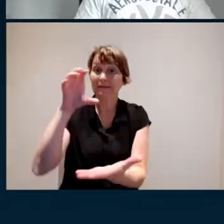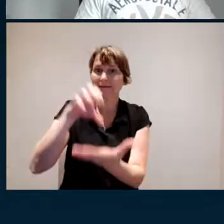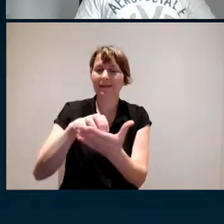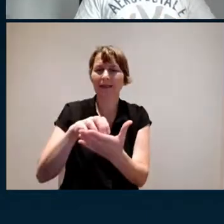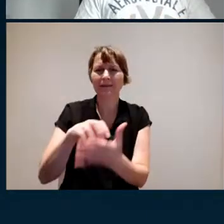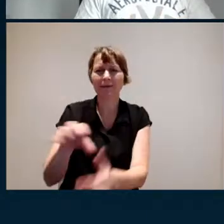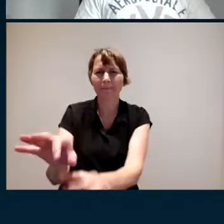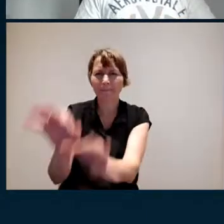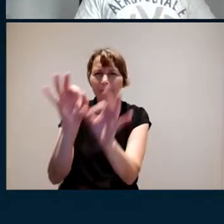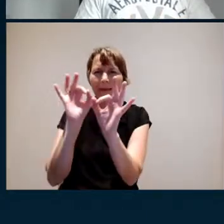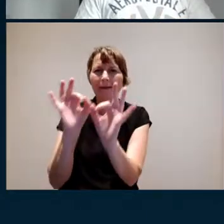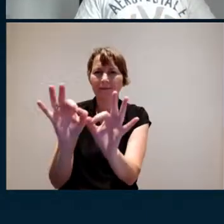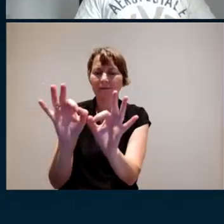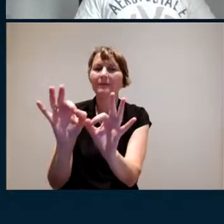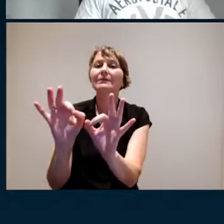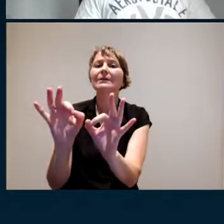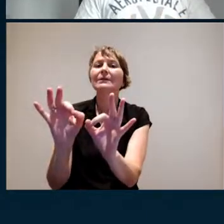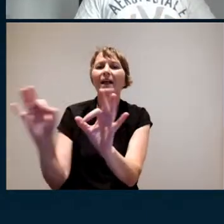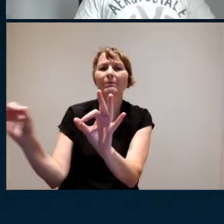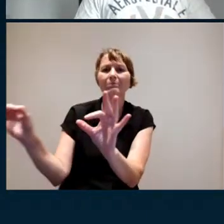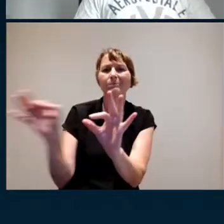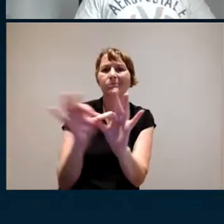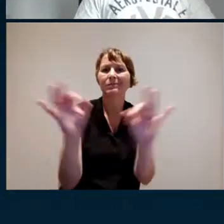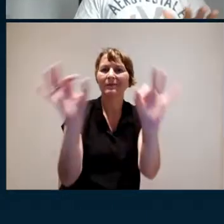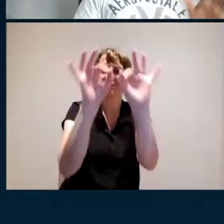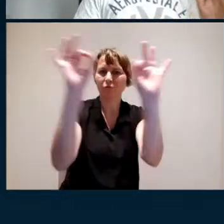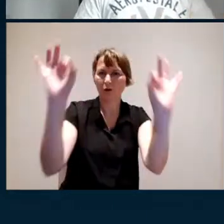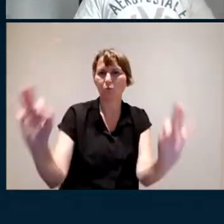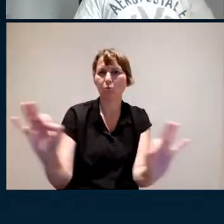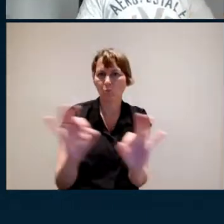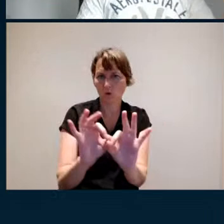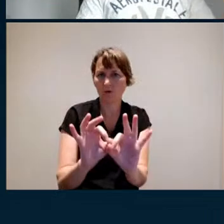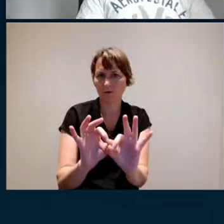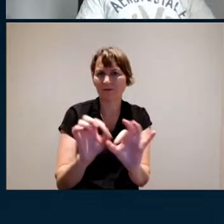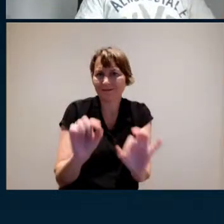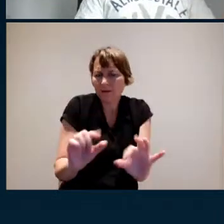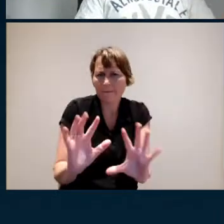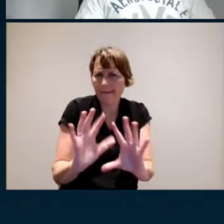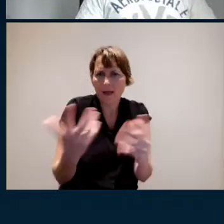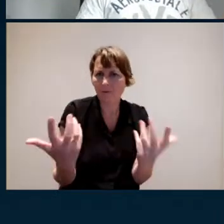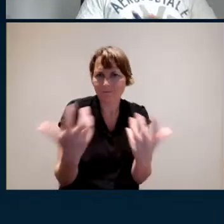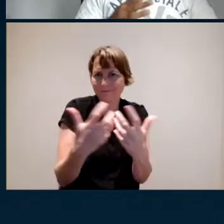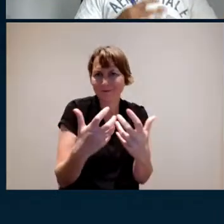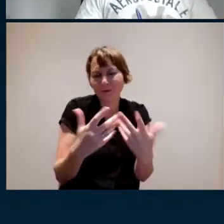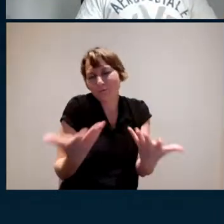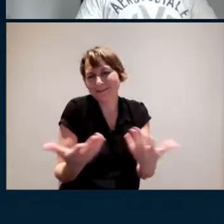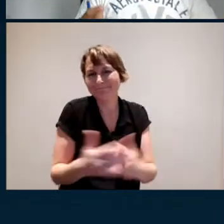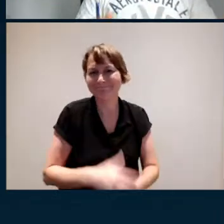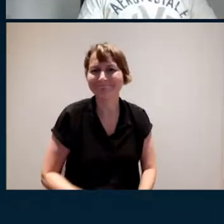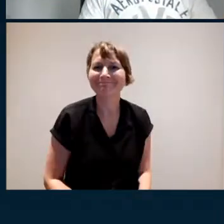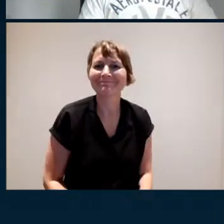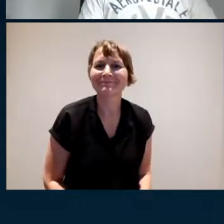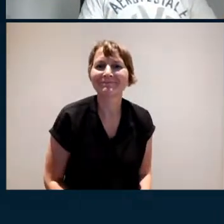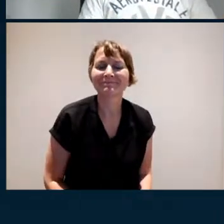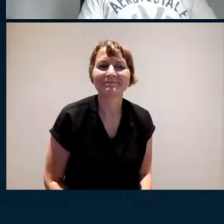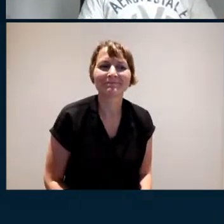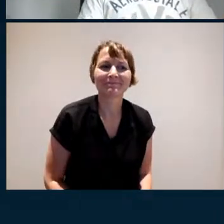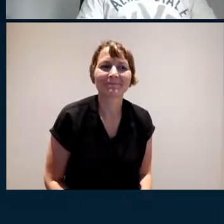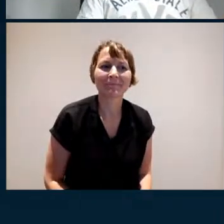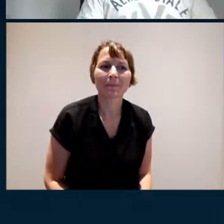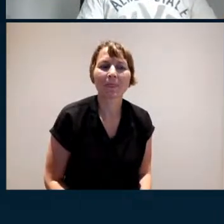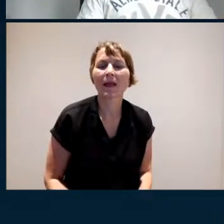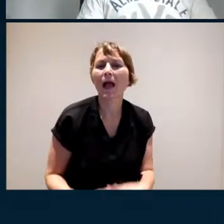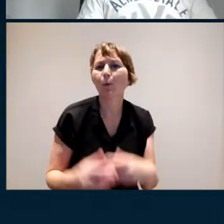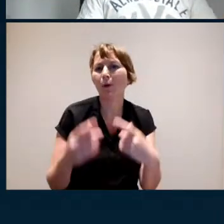Cloud Adoption Framework on Azure. So that's a basic start where I want to go with, and that's where the story